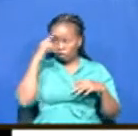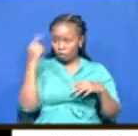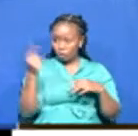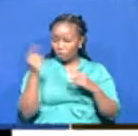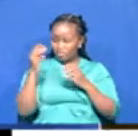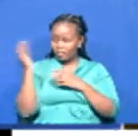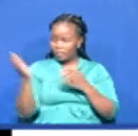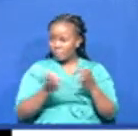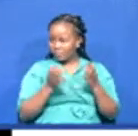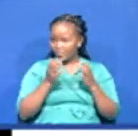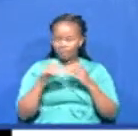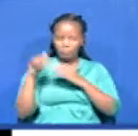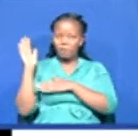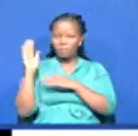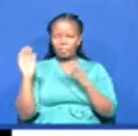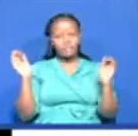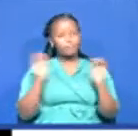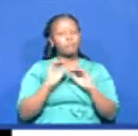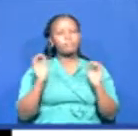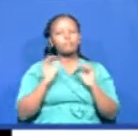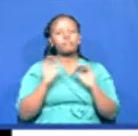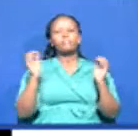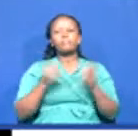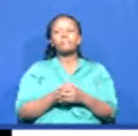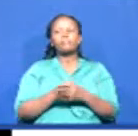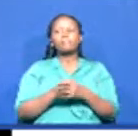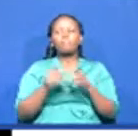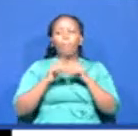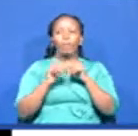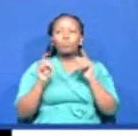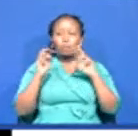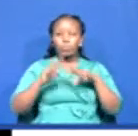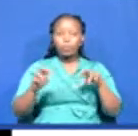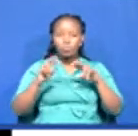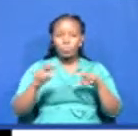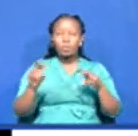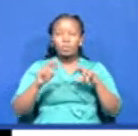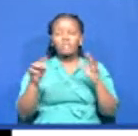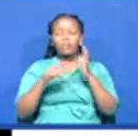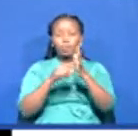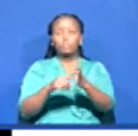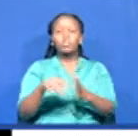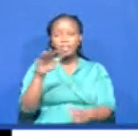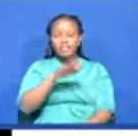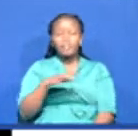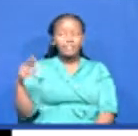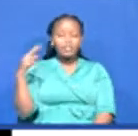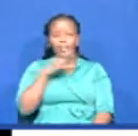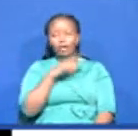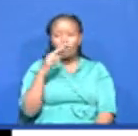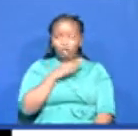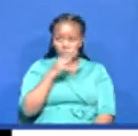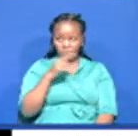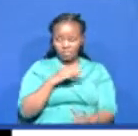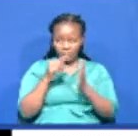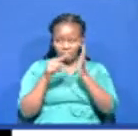comes from outside. And our study showed hotspot areas, of course, Nairobi the most. I think it was Eldoret, which was driven a